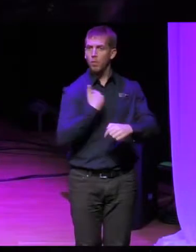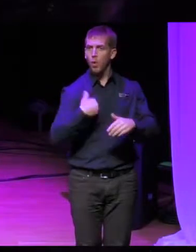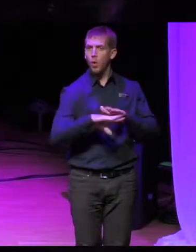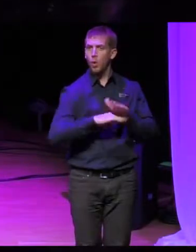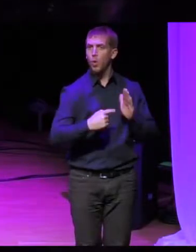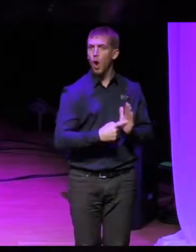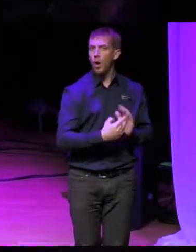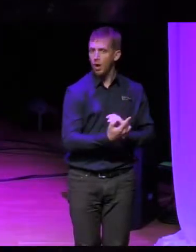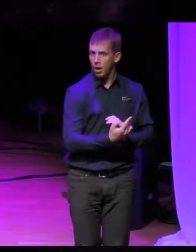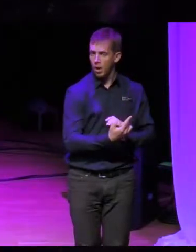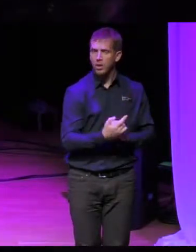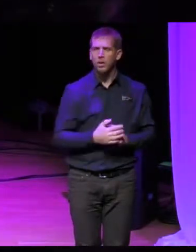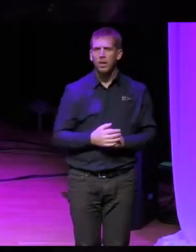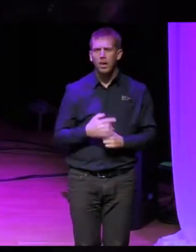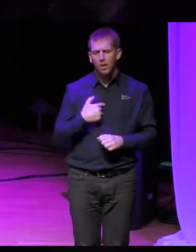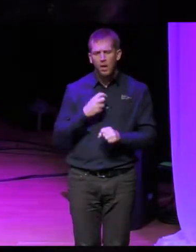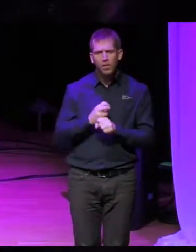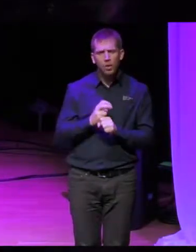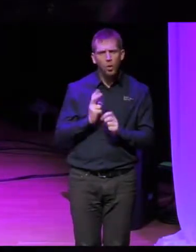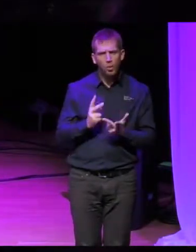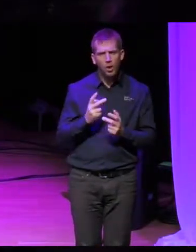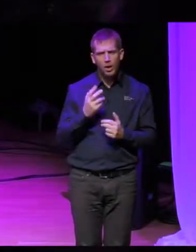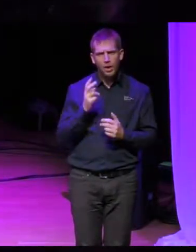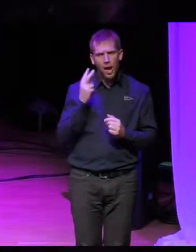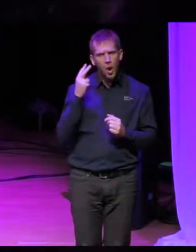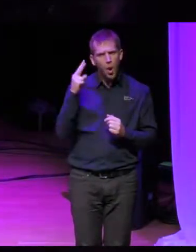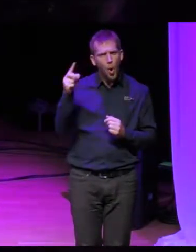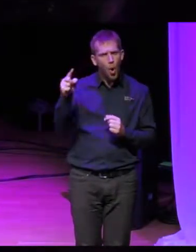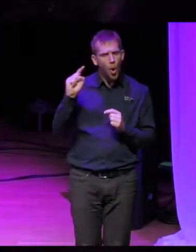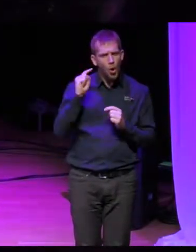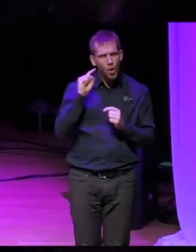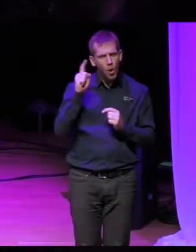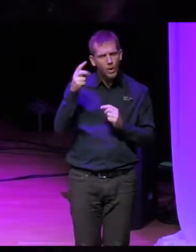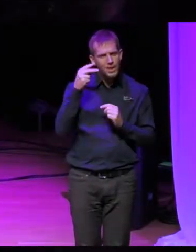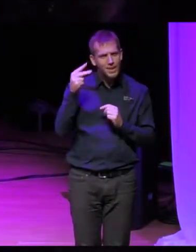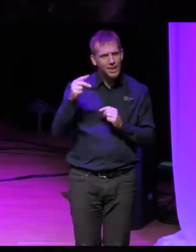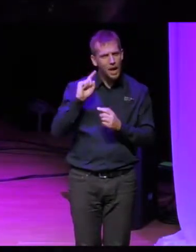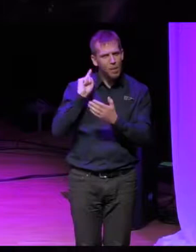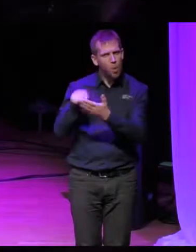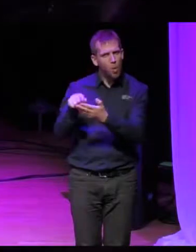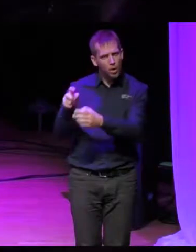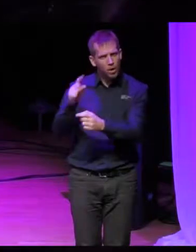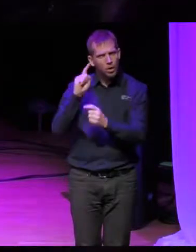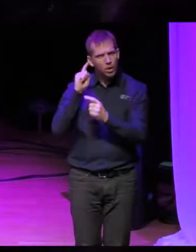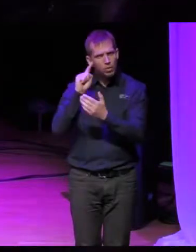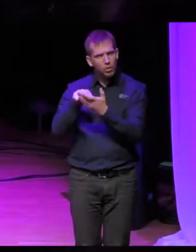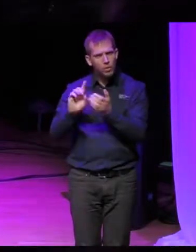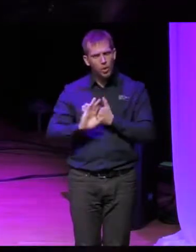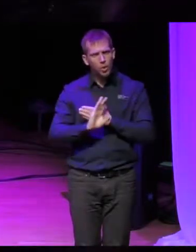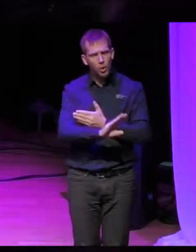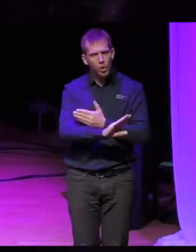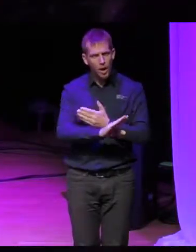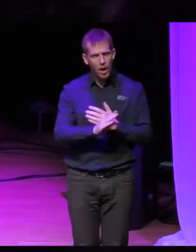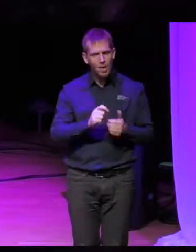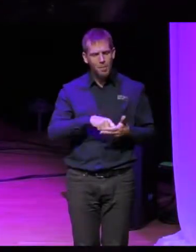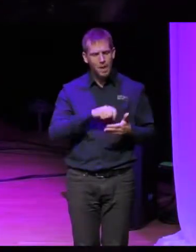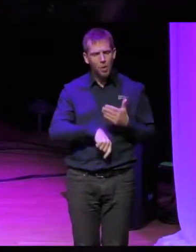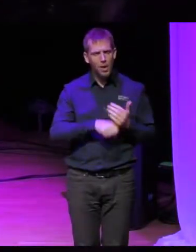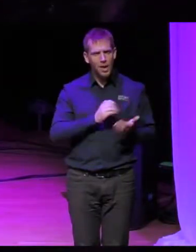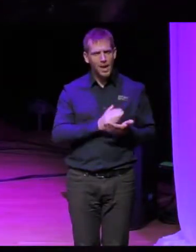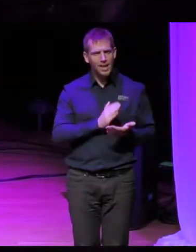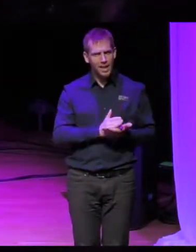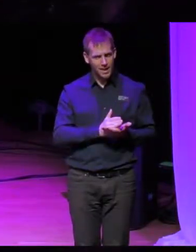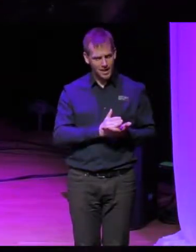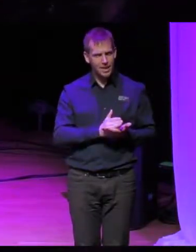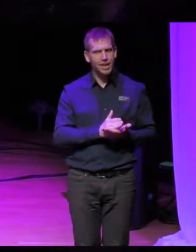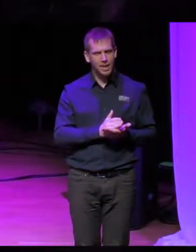advance long-running goals to protect civil rights and civil liberties, involving challenges to